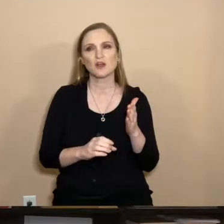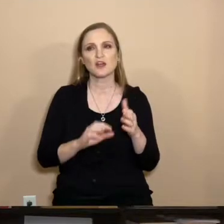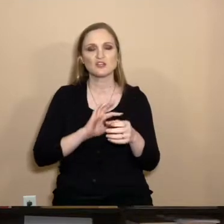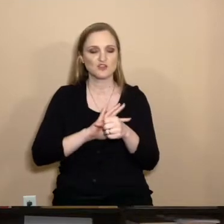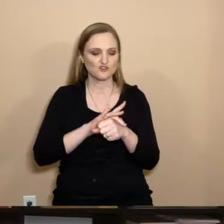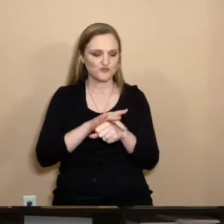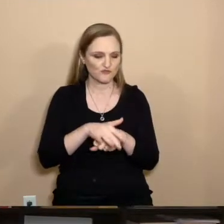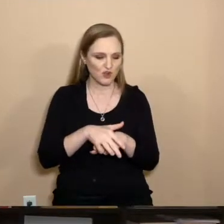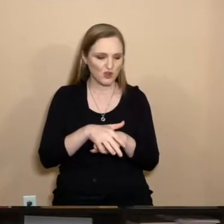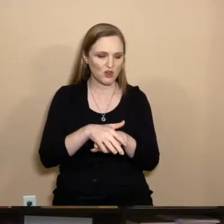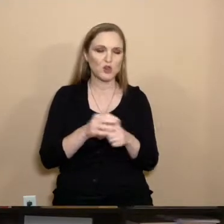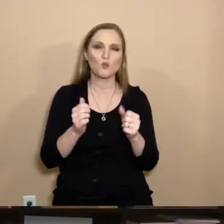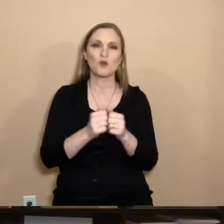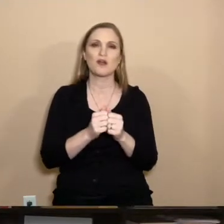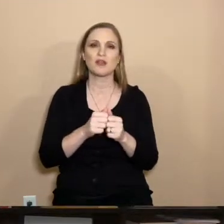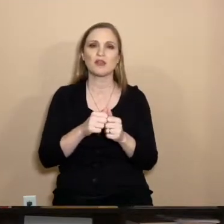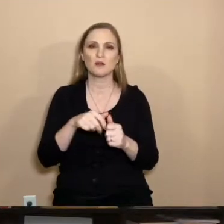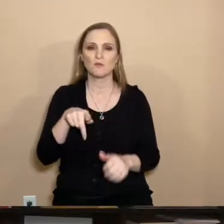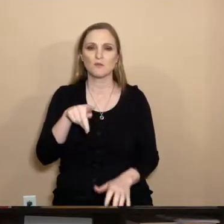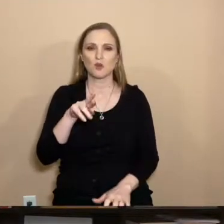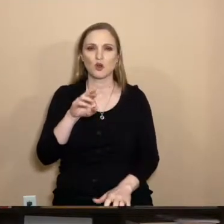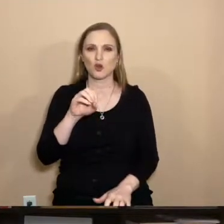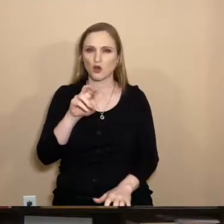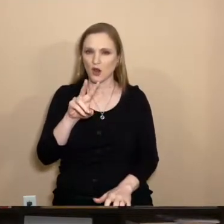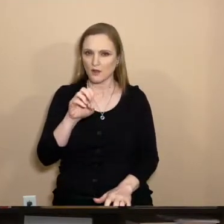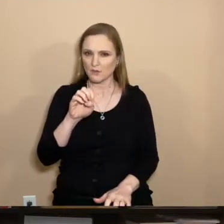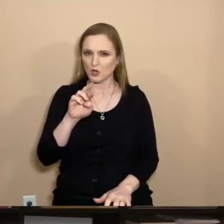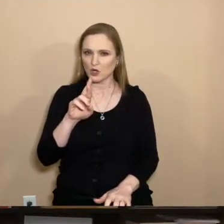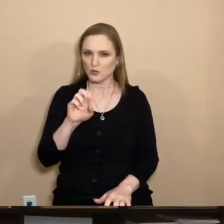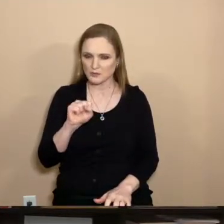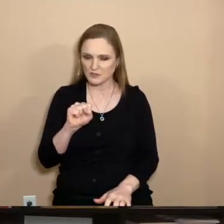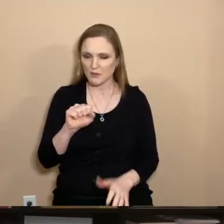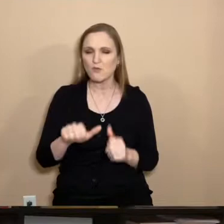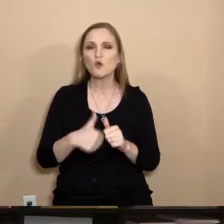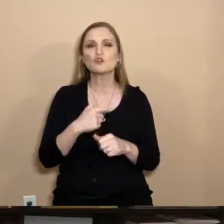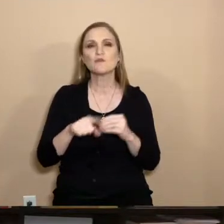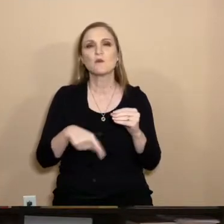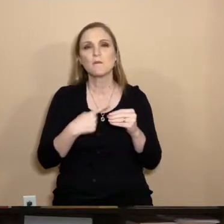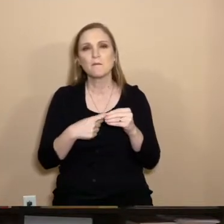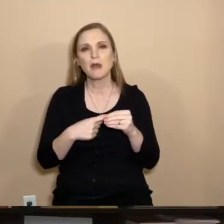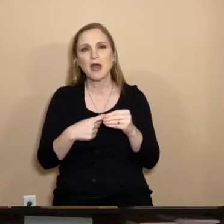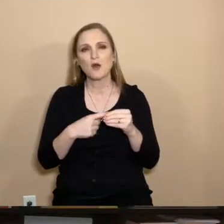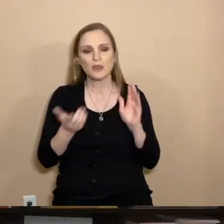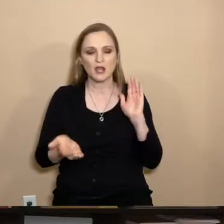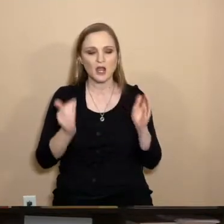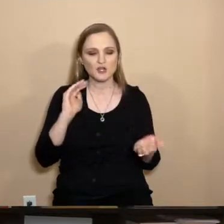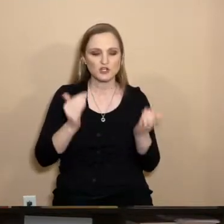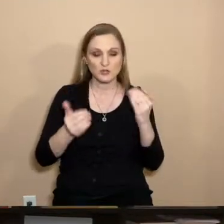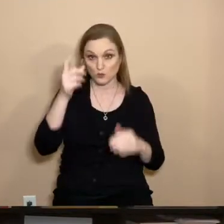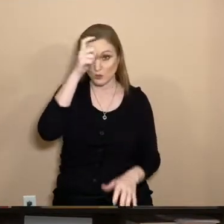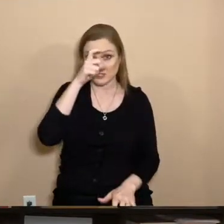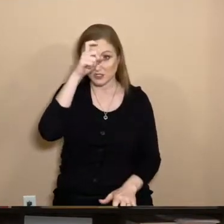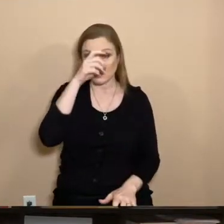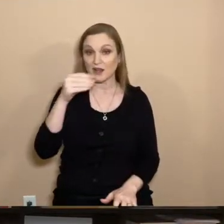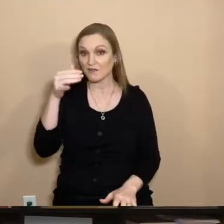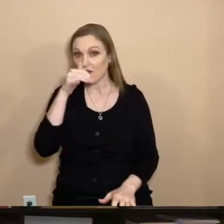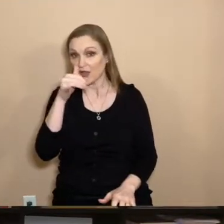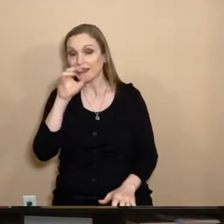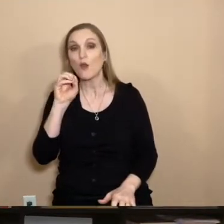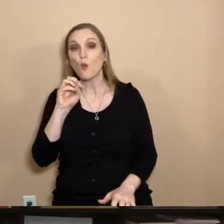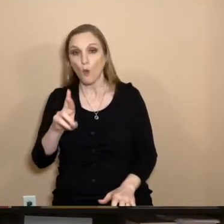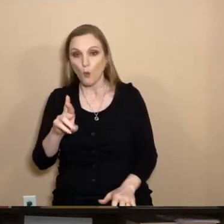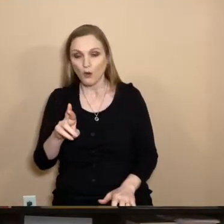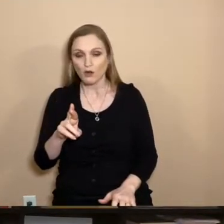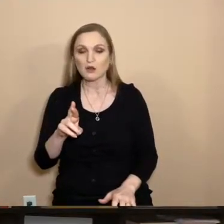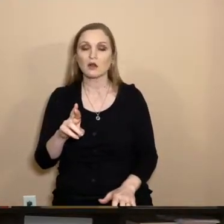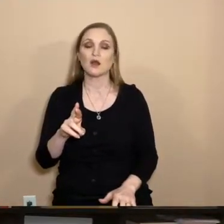filled with Proverbs. Most of the Proverbs have to do with either the contrast between wisdom and folly, or this kind